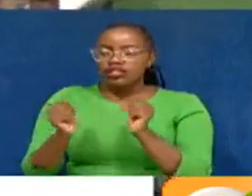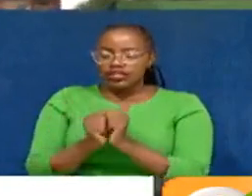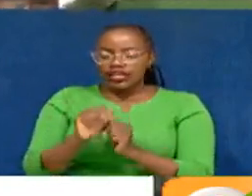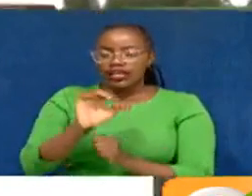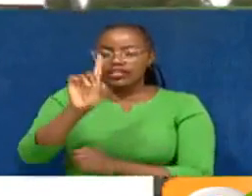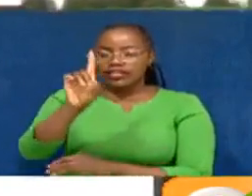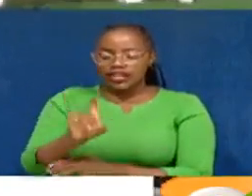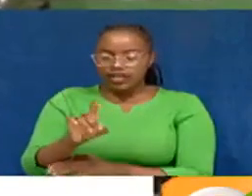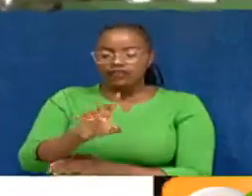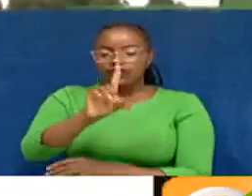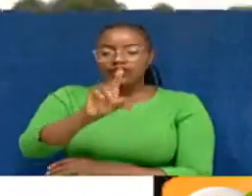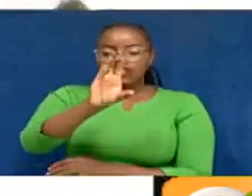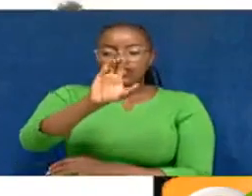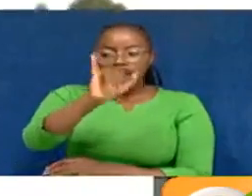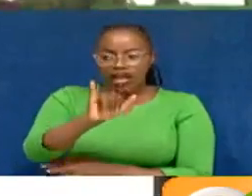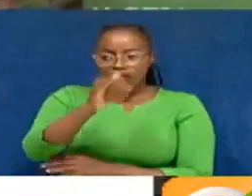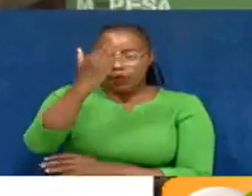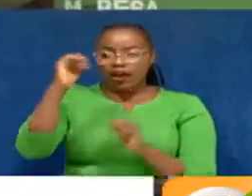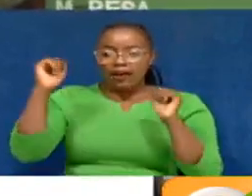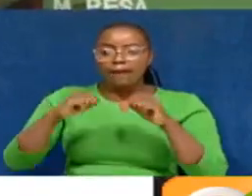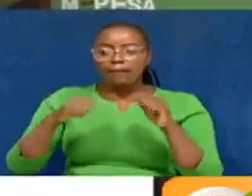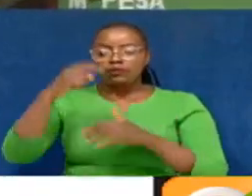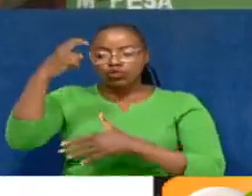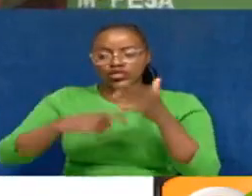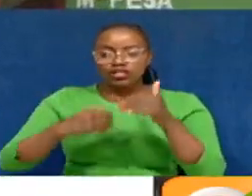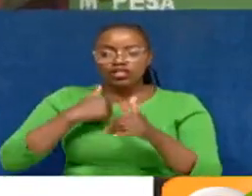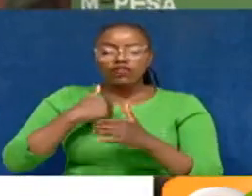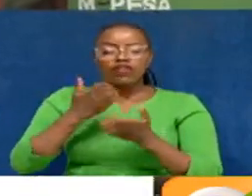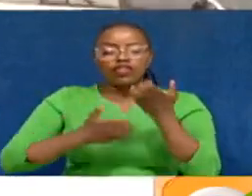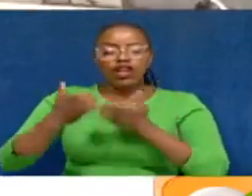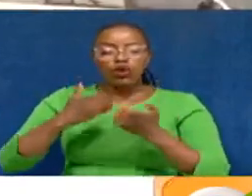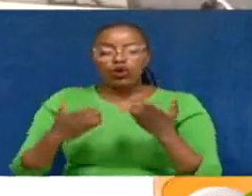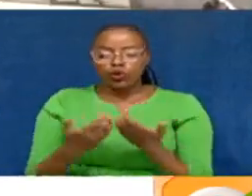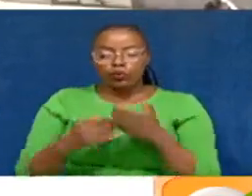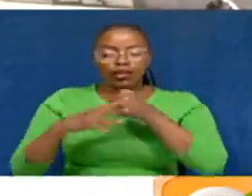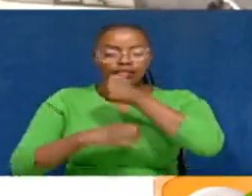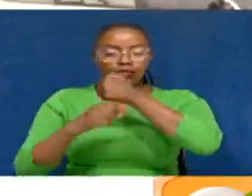executives at the DCI over possible charges of economic sabotage.